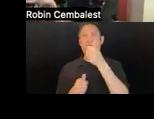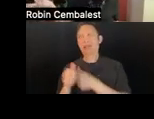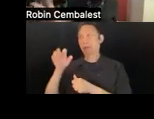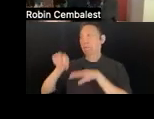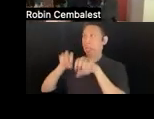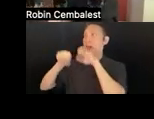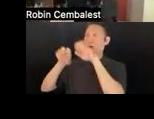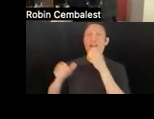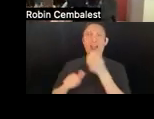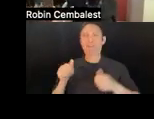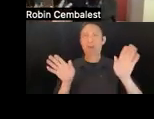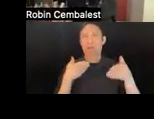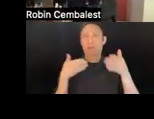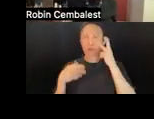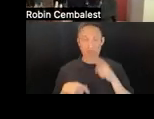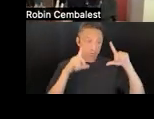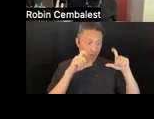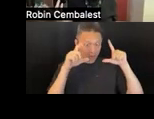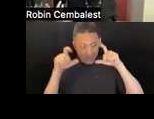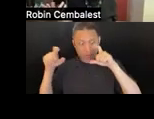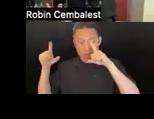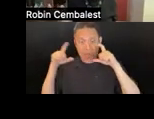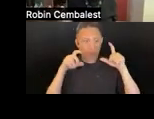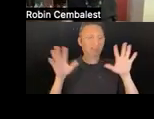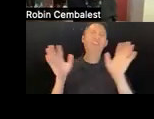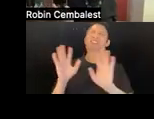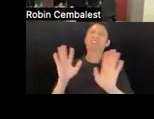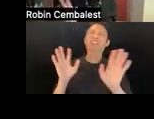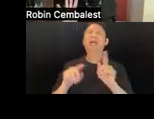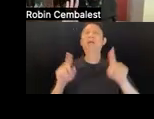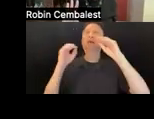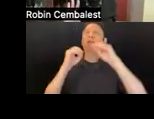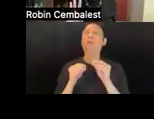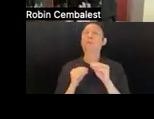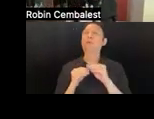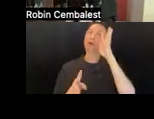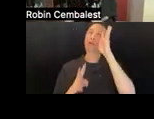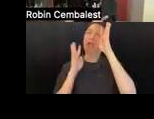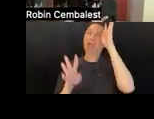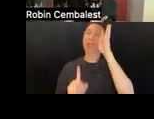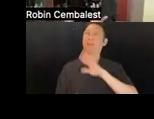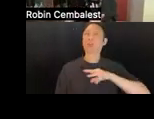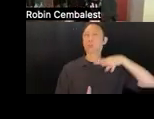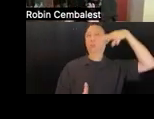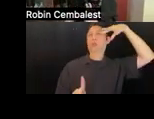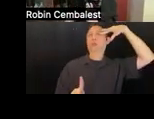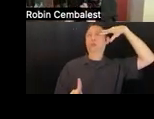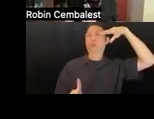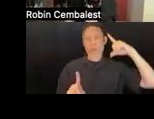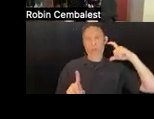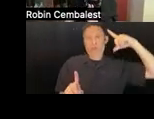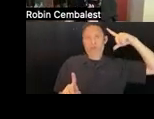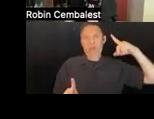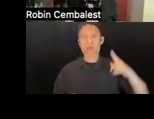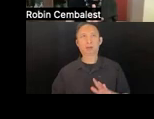because not so interesting, but maybe you have to be more creative about bringing different visuals in that fit, to